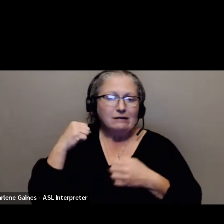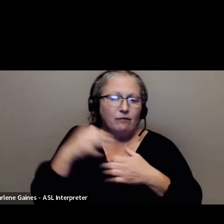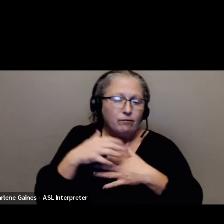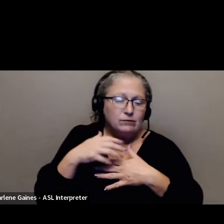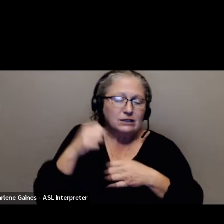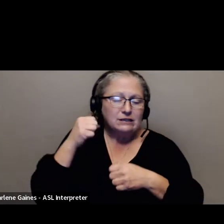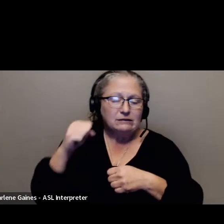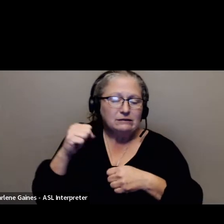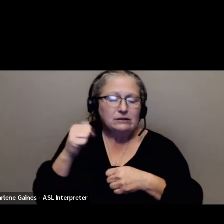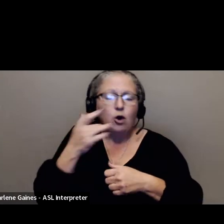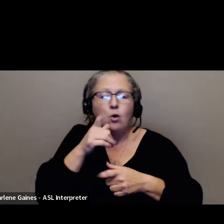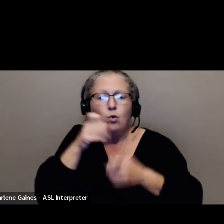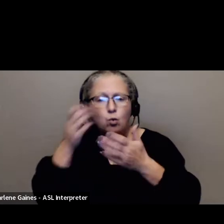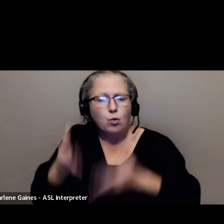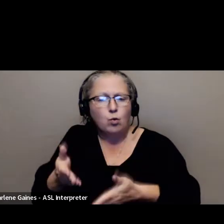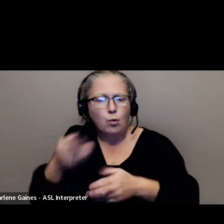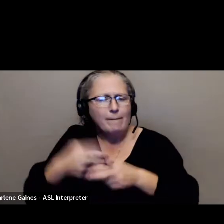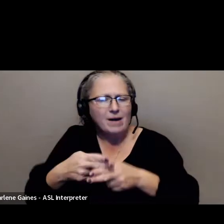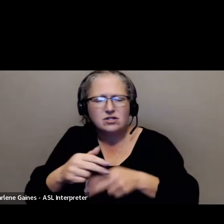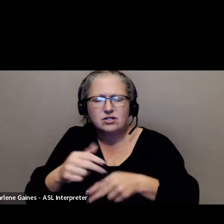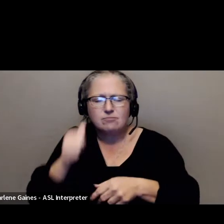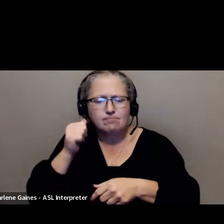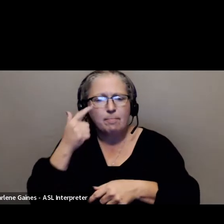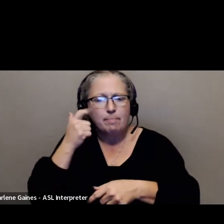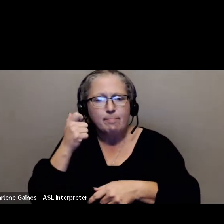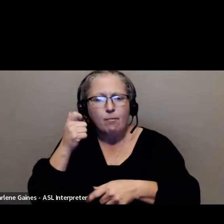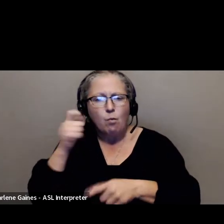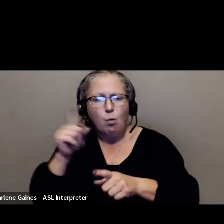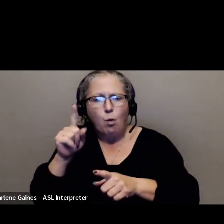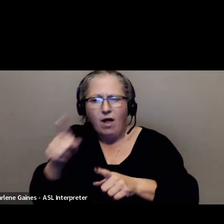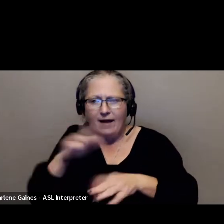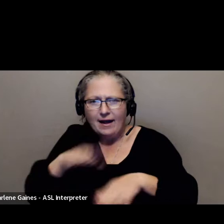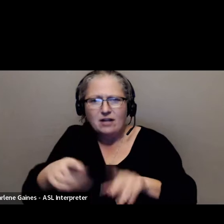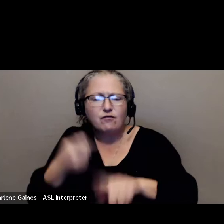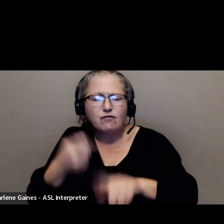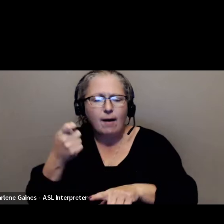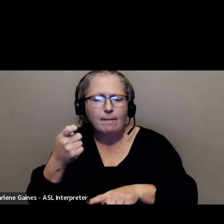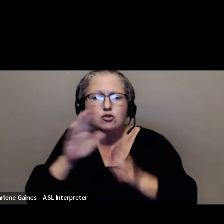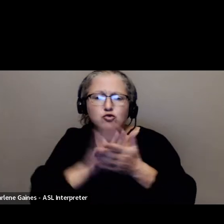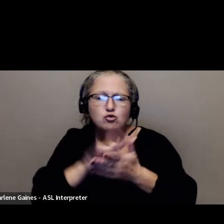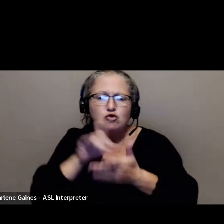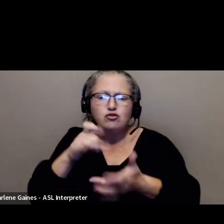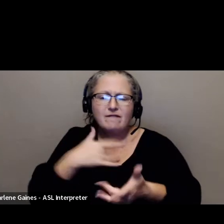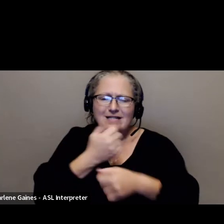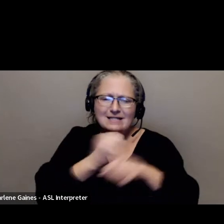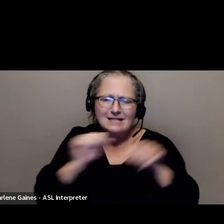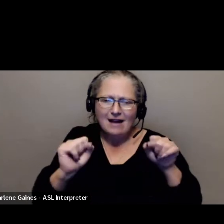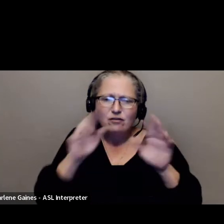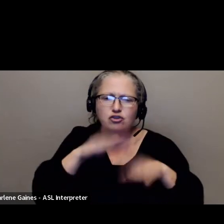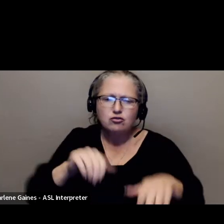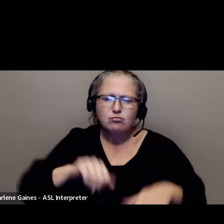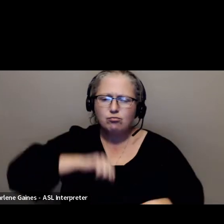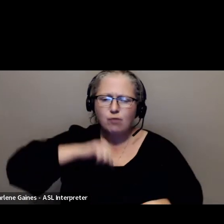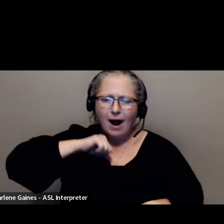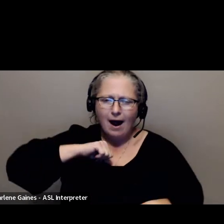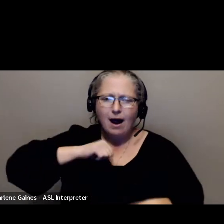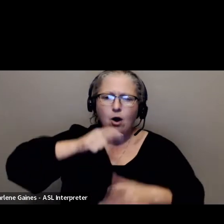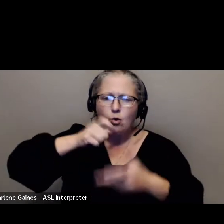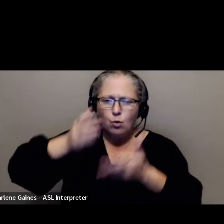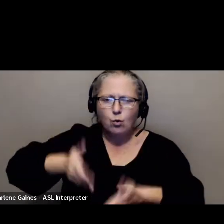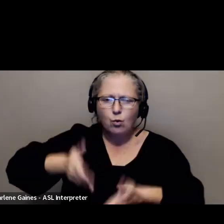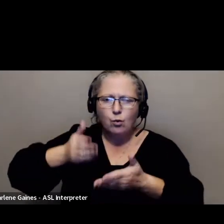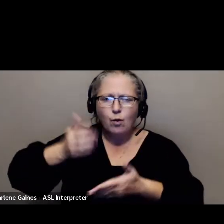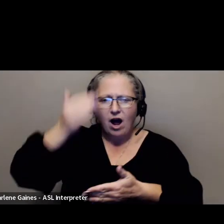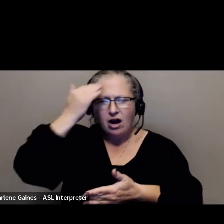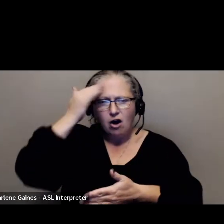in mentioning who they are and where the kids are coming from. Schools should be a safe place where kids are proud to be who they are, acknowledge